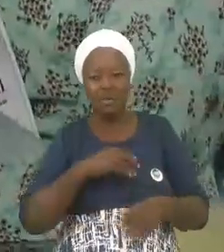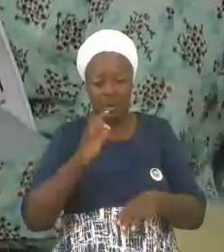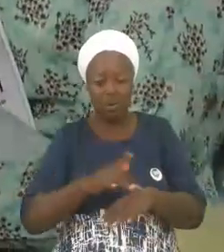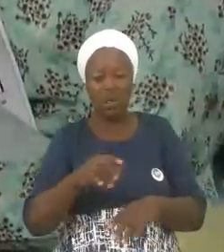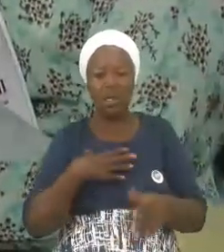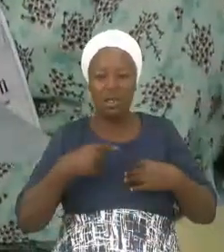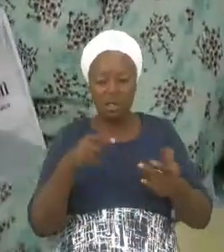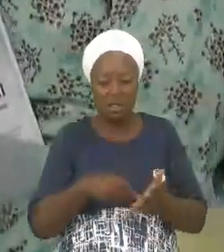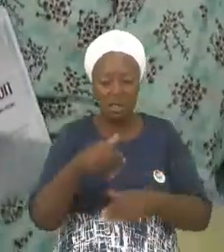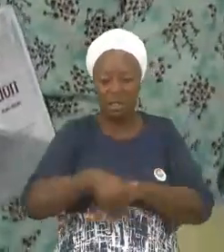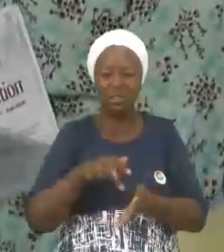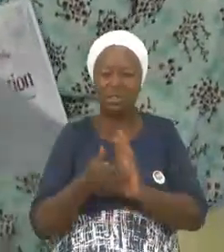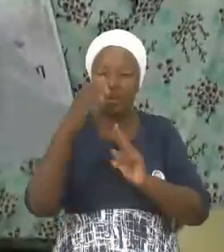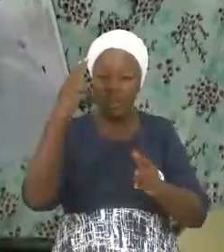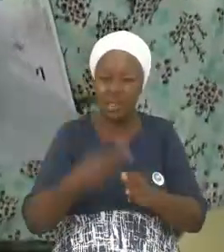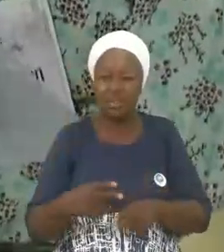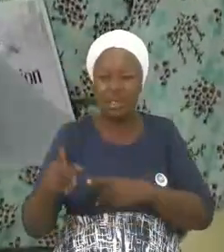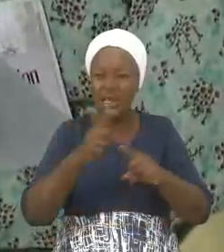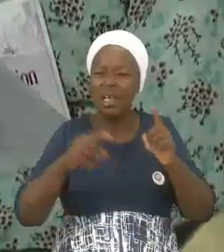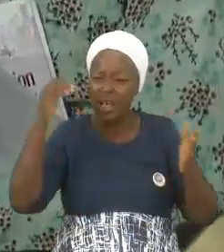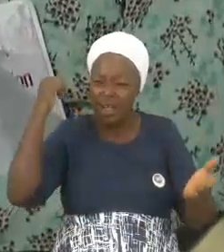Jesus' name. Amen.